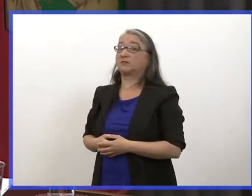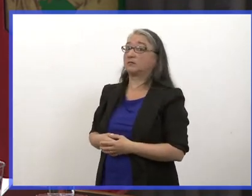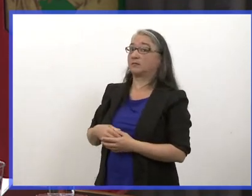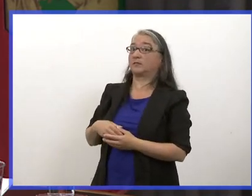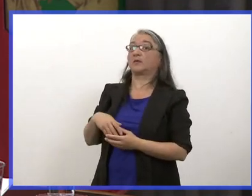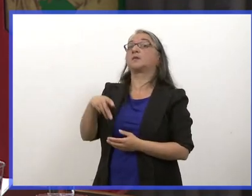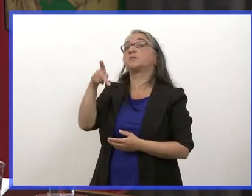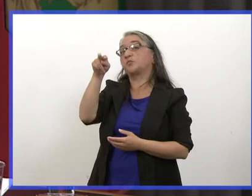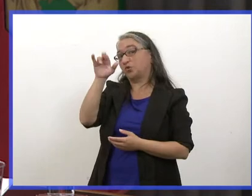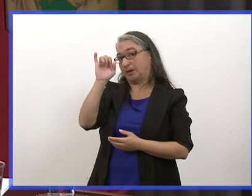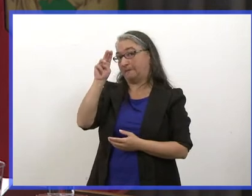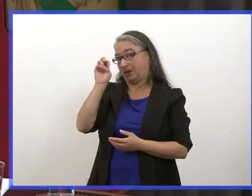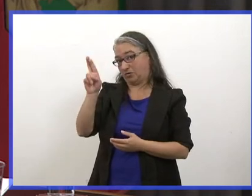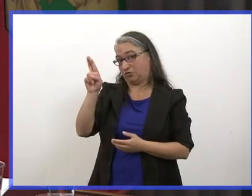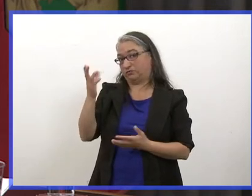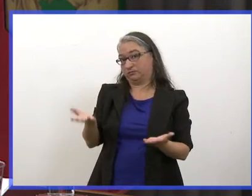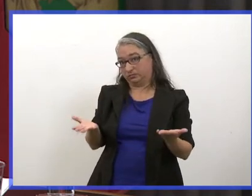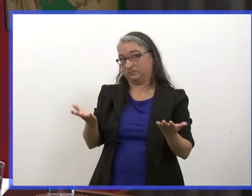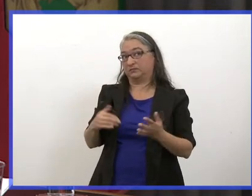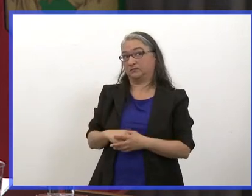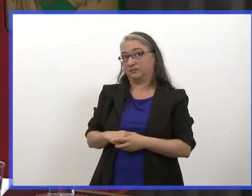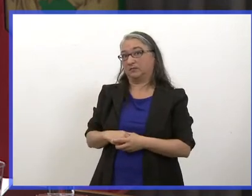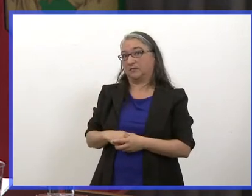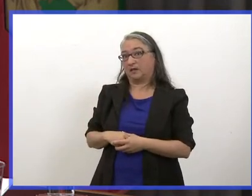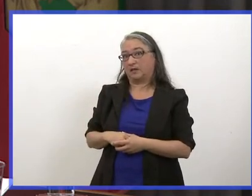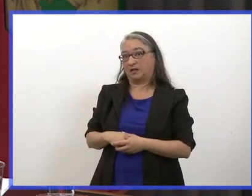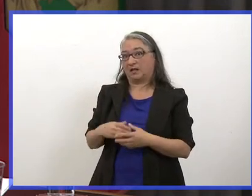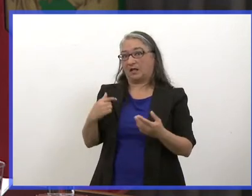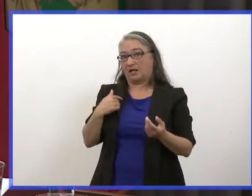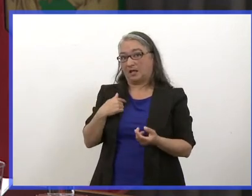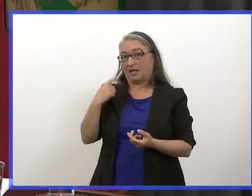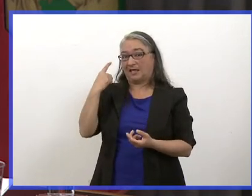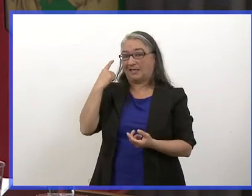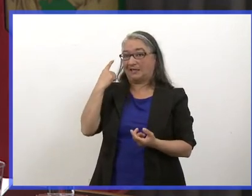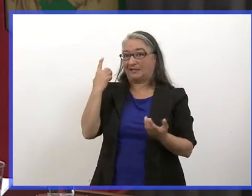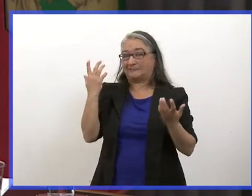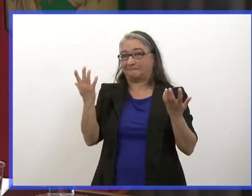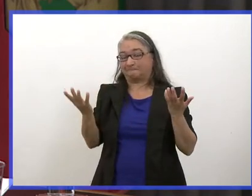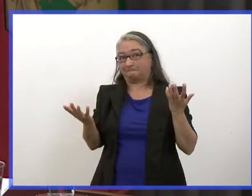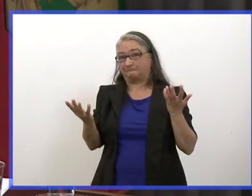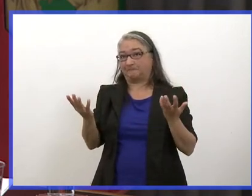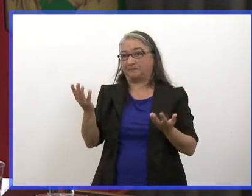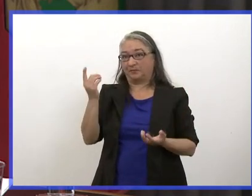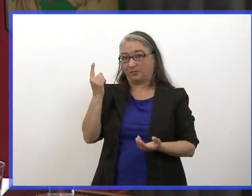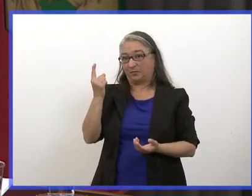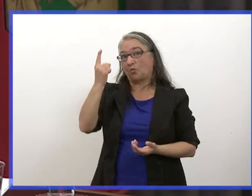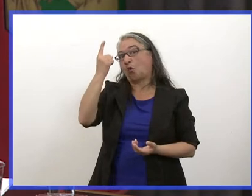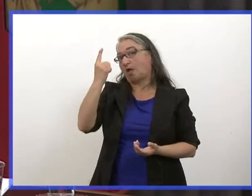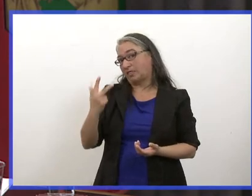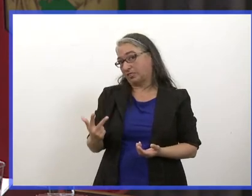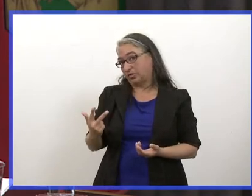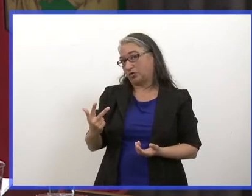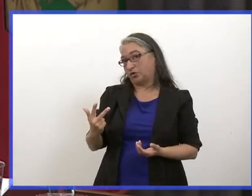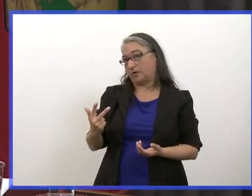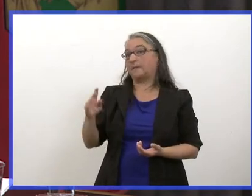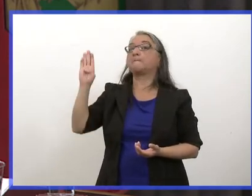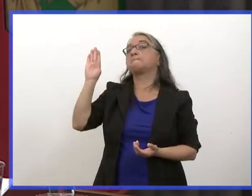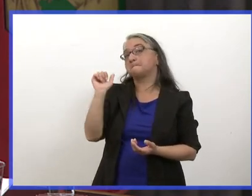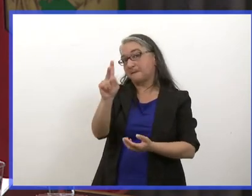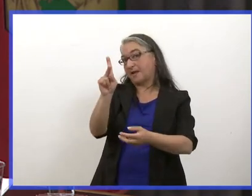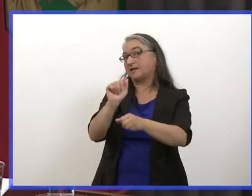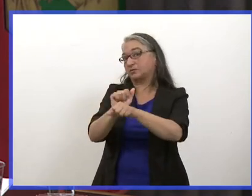approximately a third of people were back working in government offices, but we'll confirm those numbers for